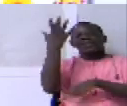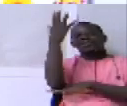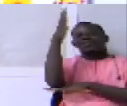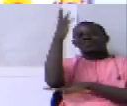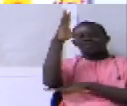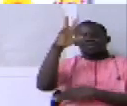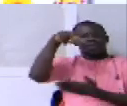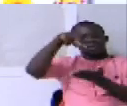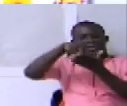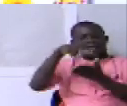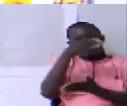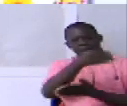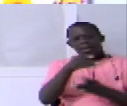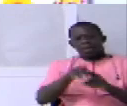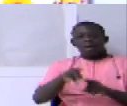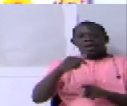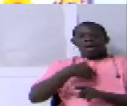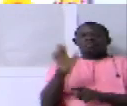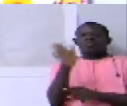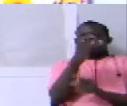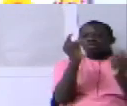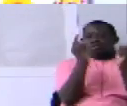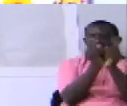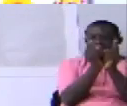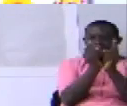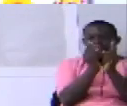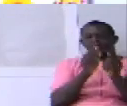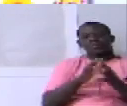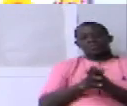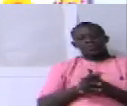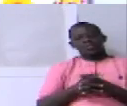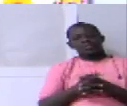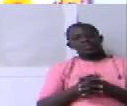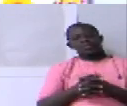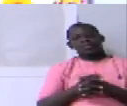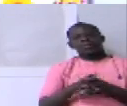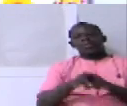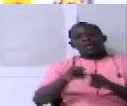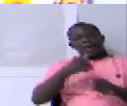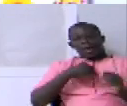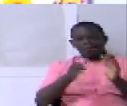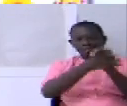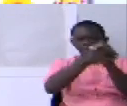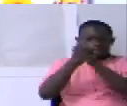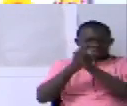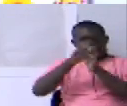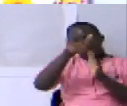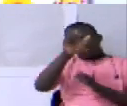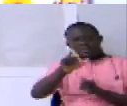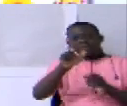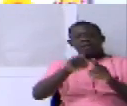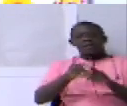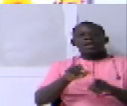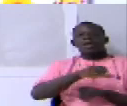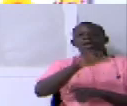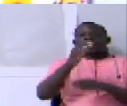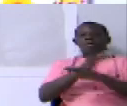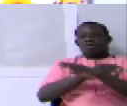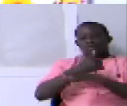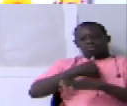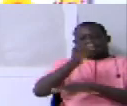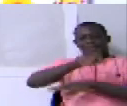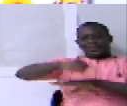irokoto memu annabiti. I went towards him. Ntata kang. I greeted him. Nakontong. Then I senior him by